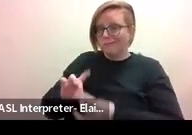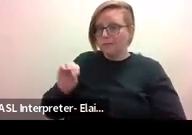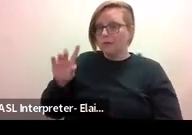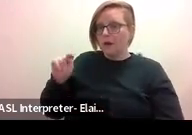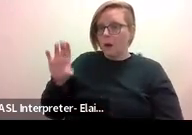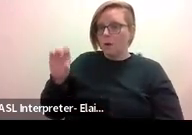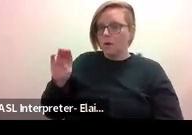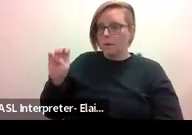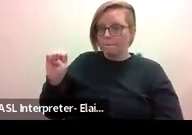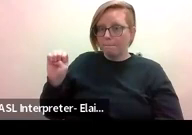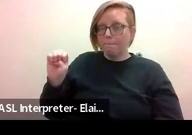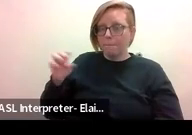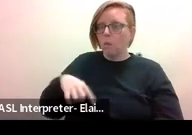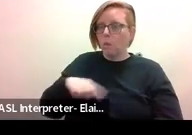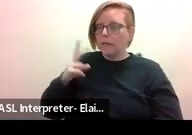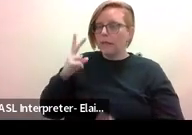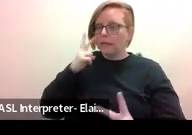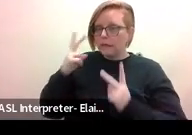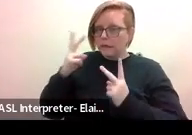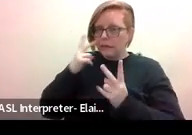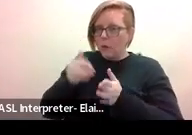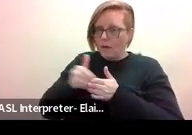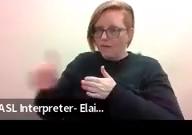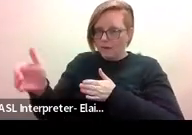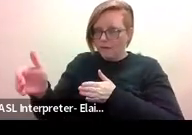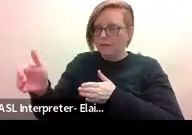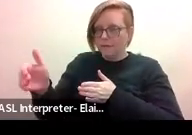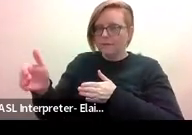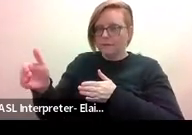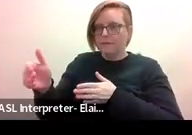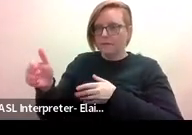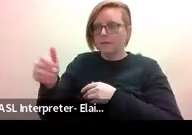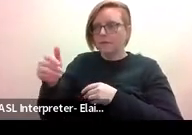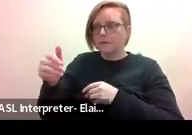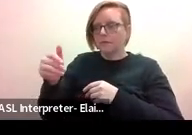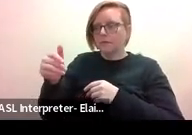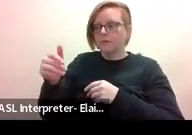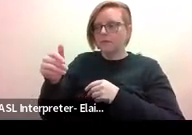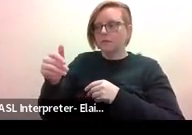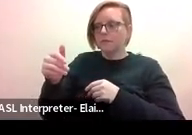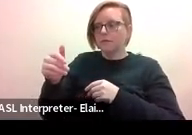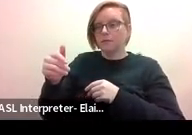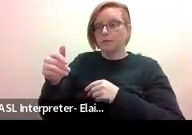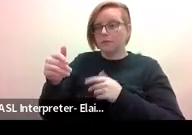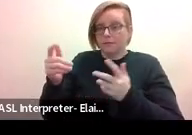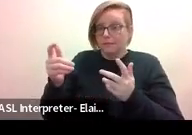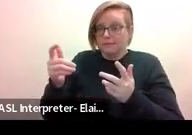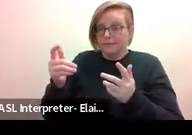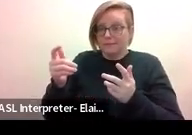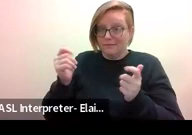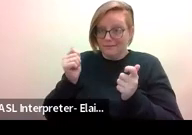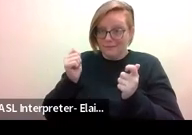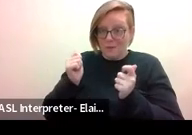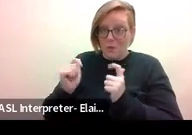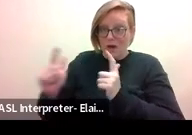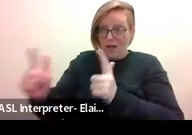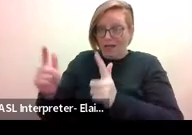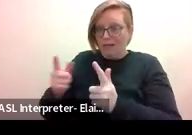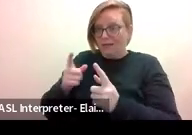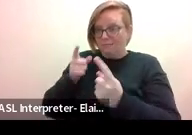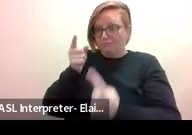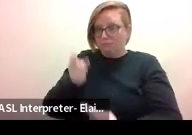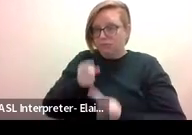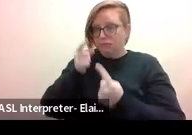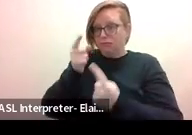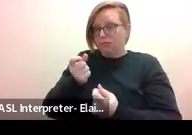because this is a big one, and we all still a little bit have trouble wrapping our heads around this